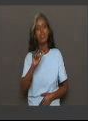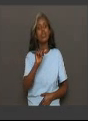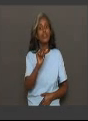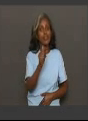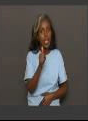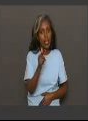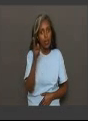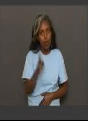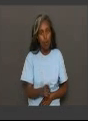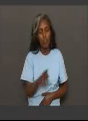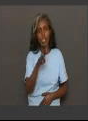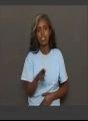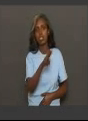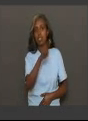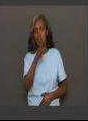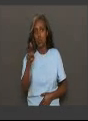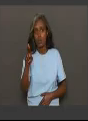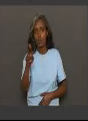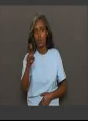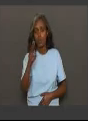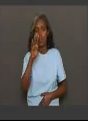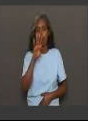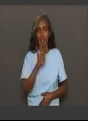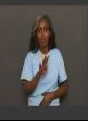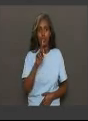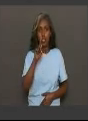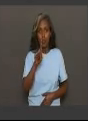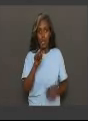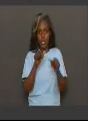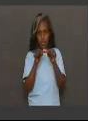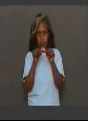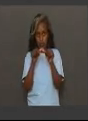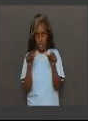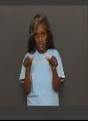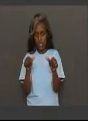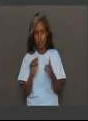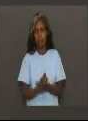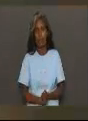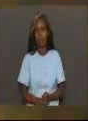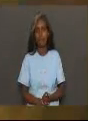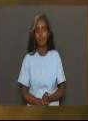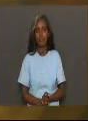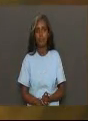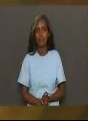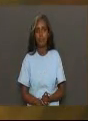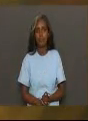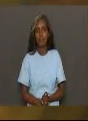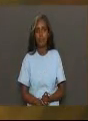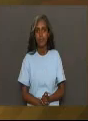10 over the square root of 41 units.